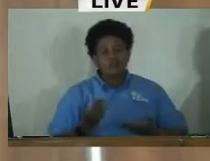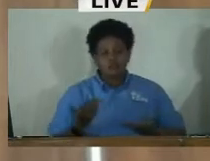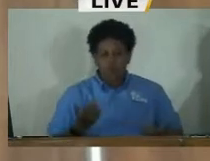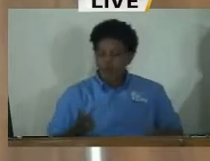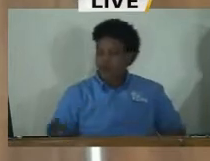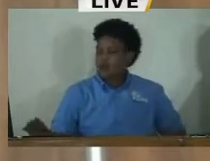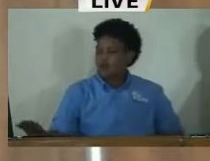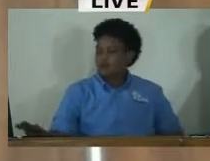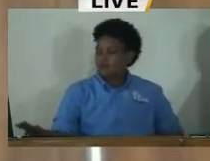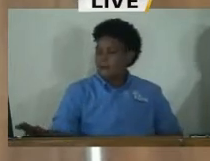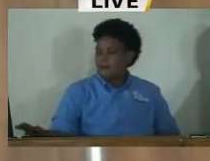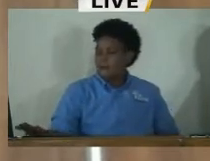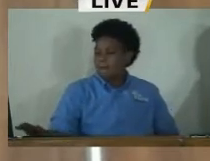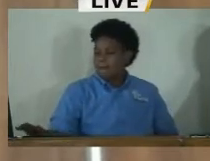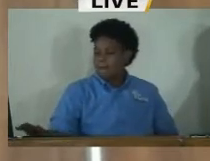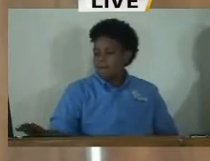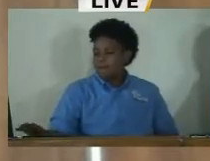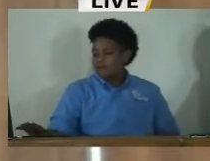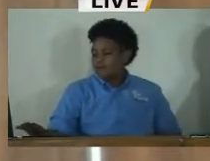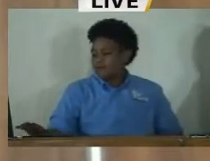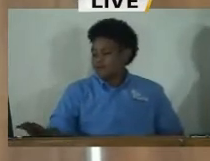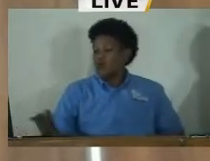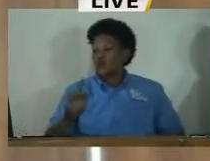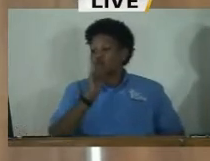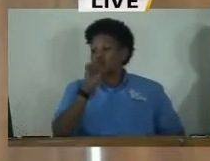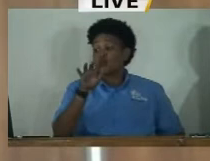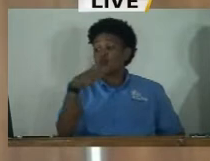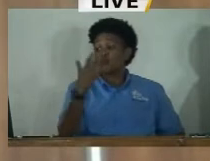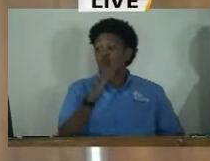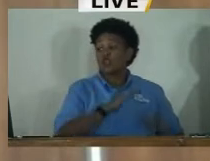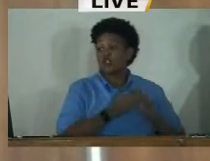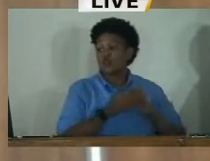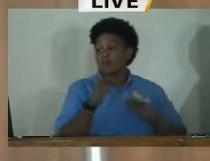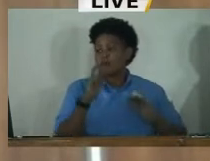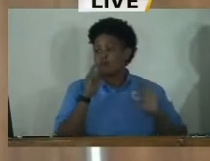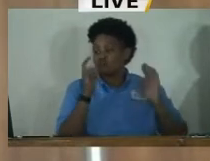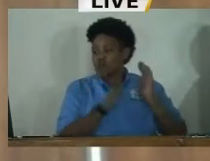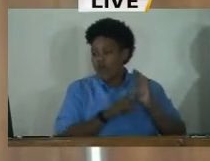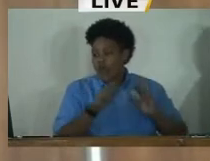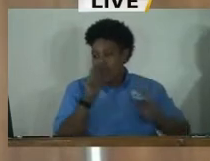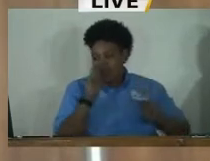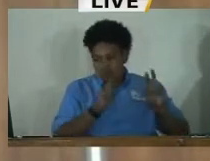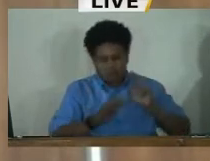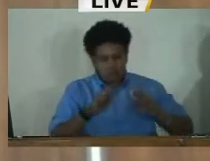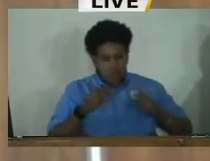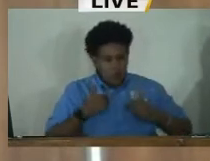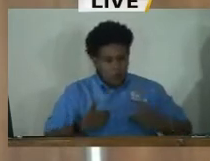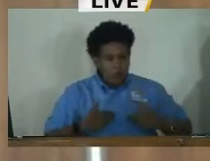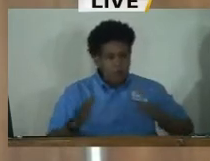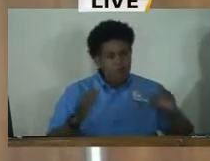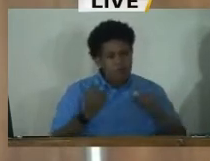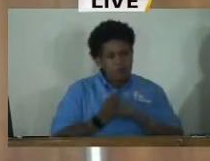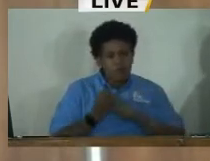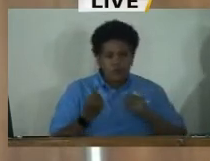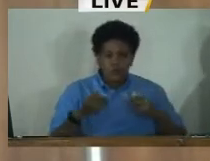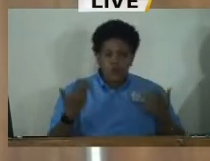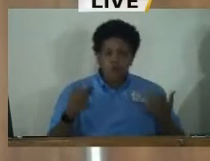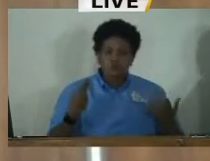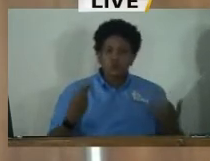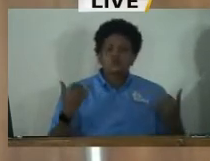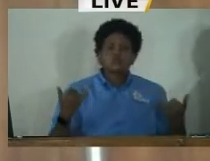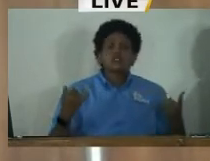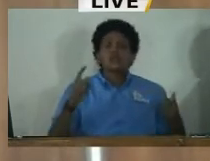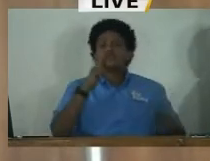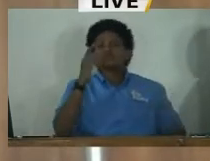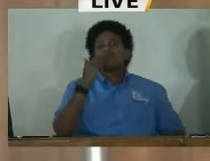You see, the truth is, Madam Speaker, that Jamaica must realign with virtues of humanitarianism. Let me use this platform as well